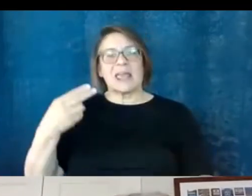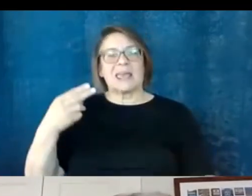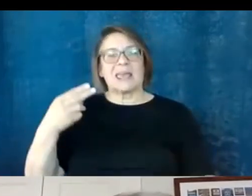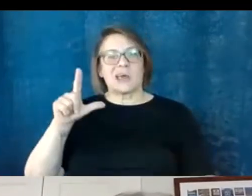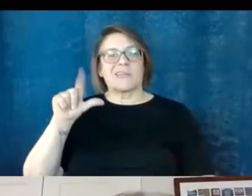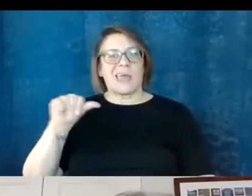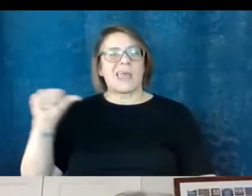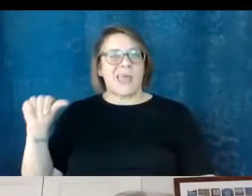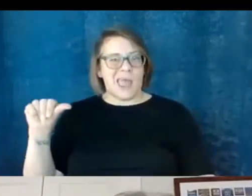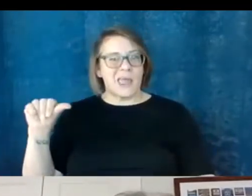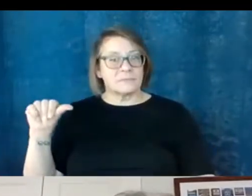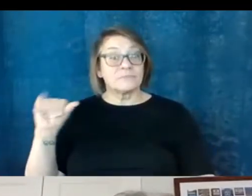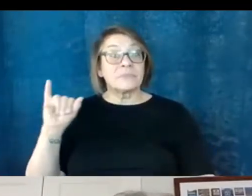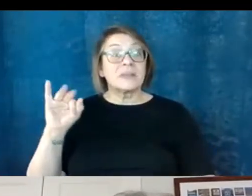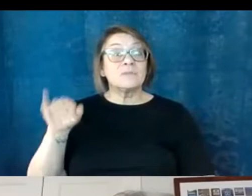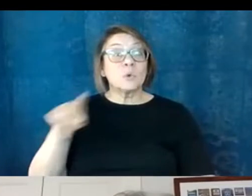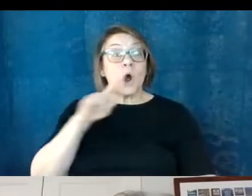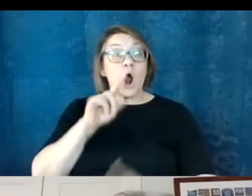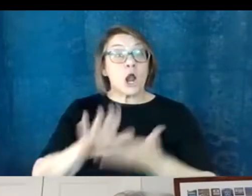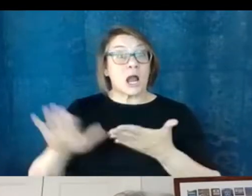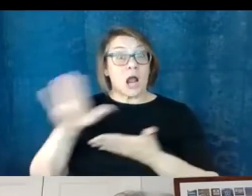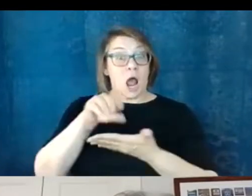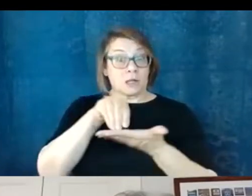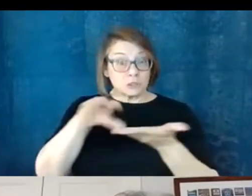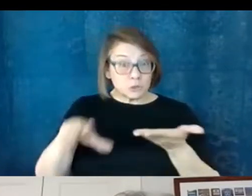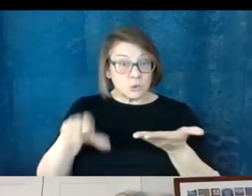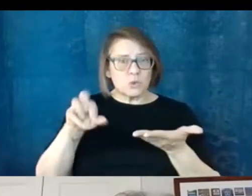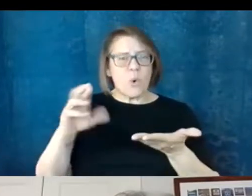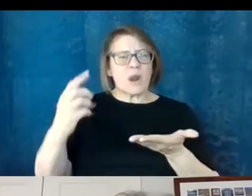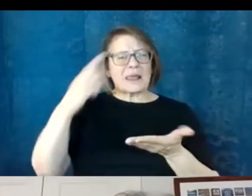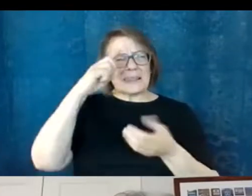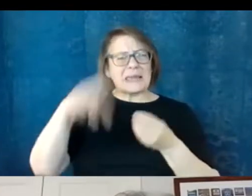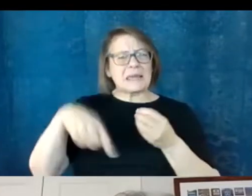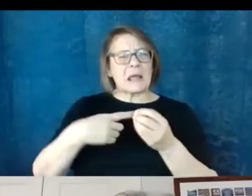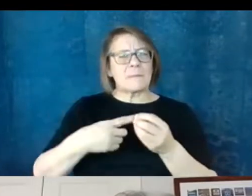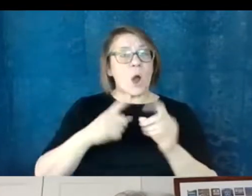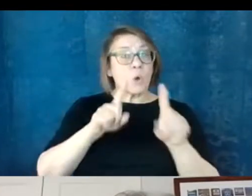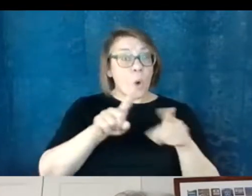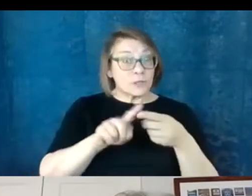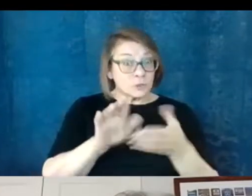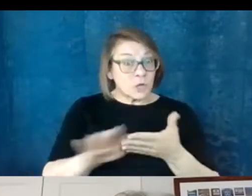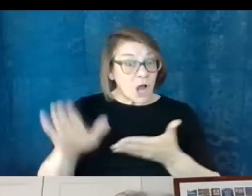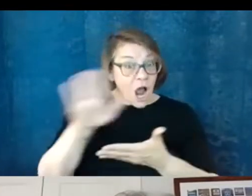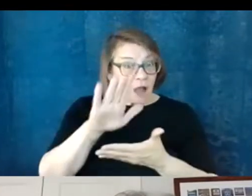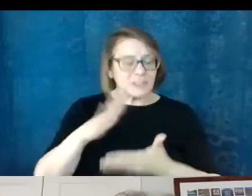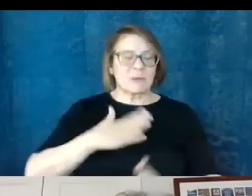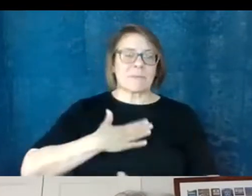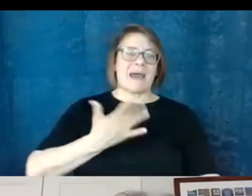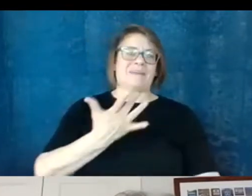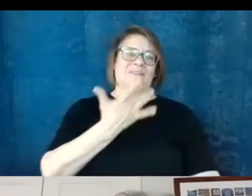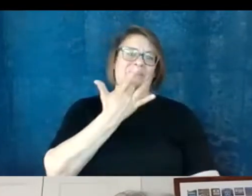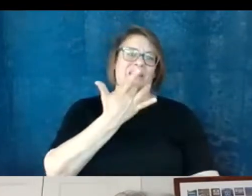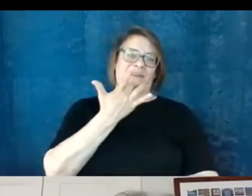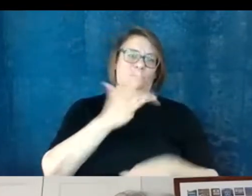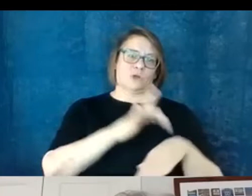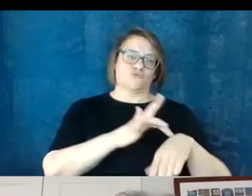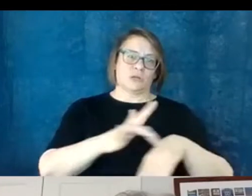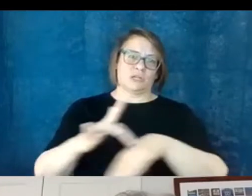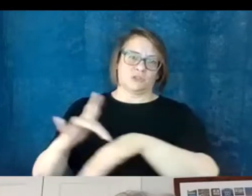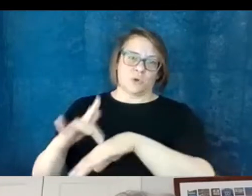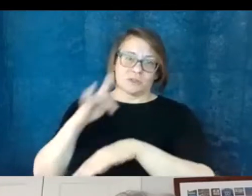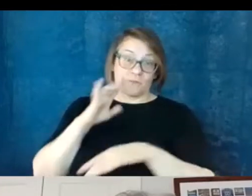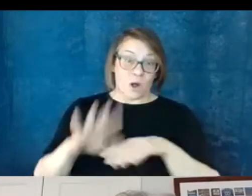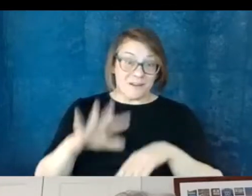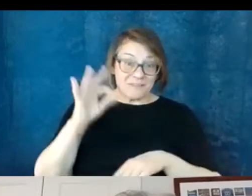If you are a college student or thinking about going to college, my favorite resource for finding